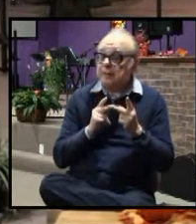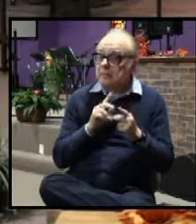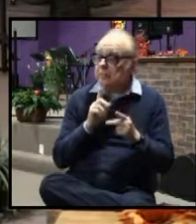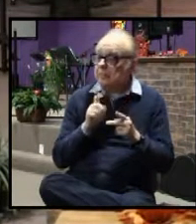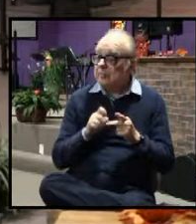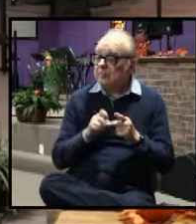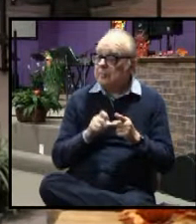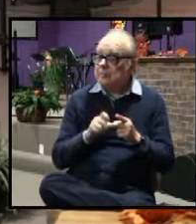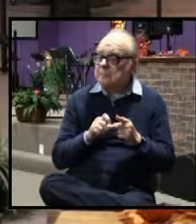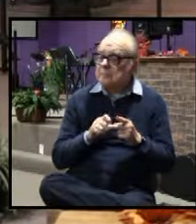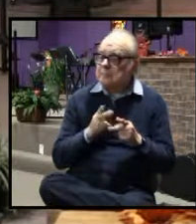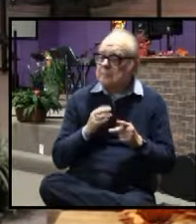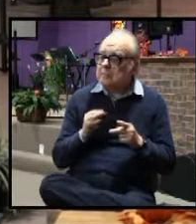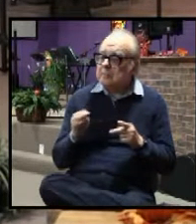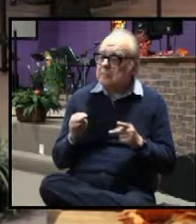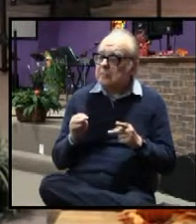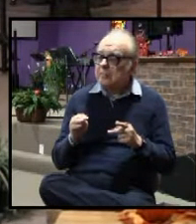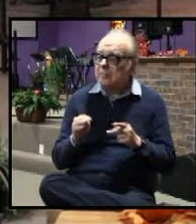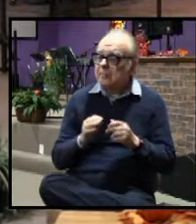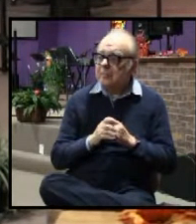perfect?